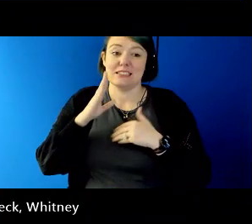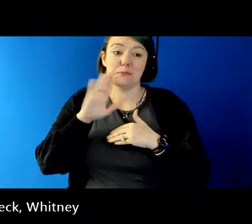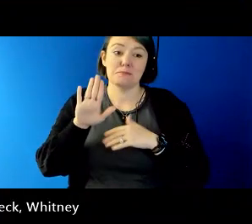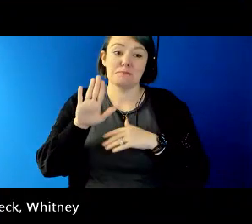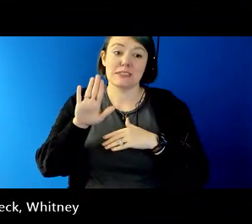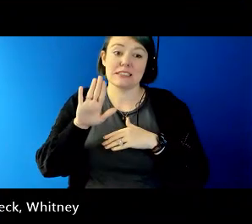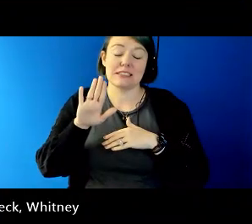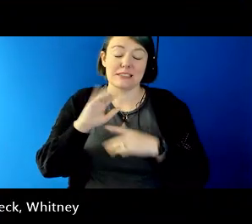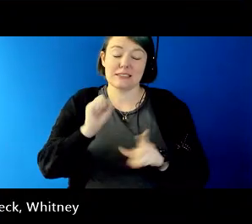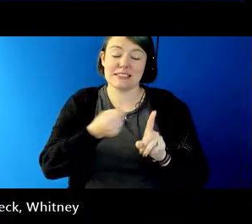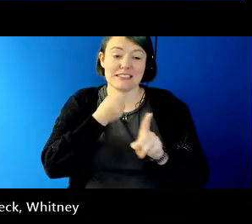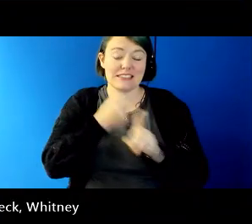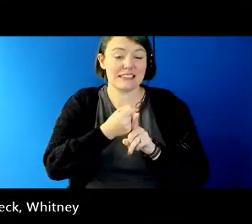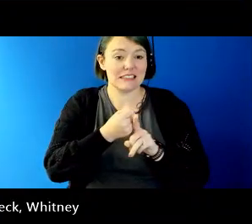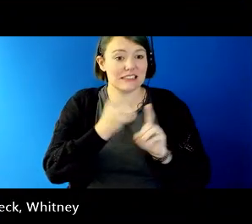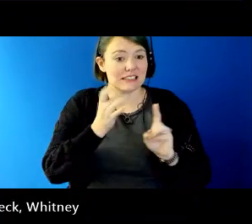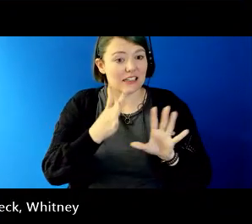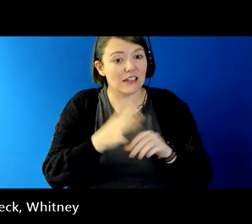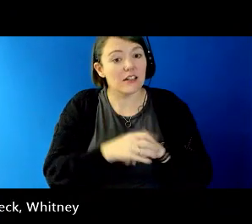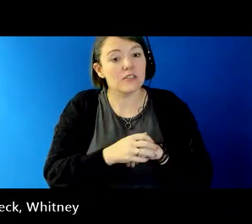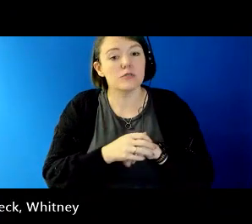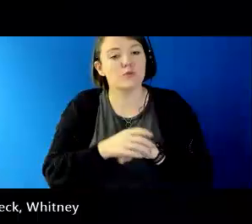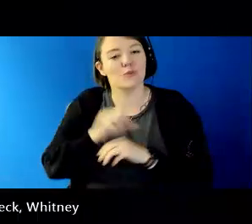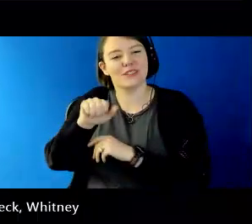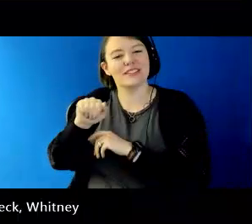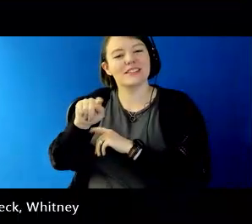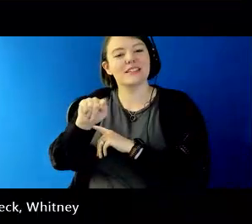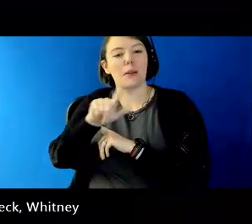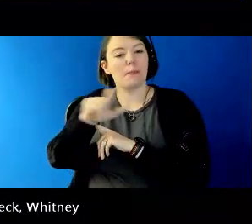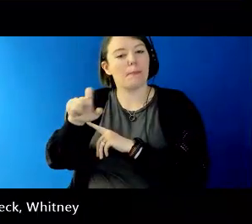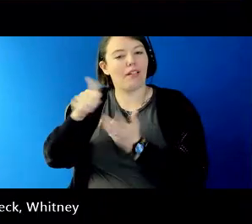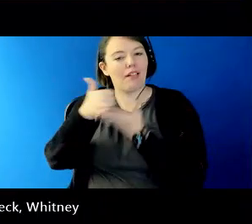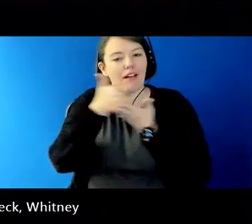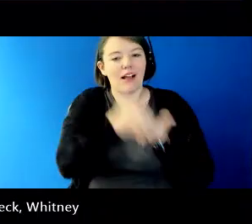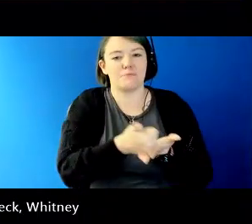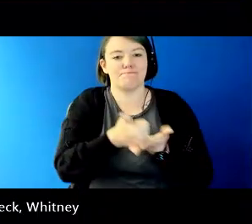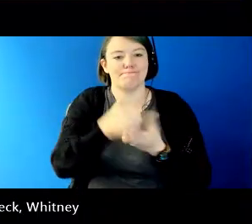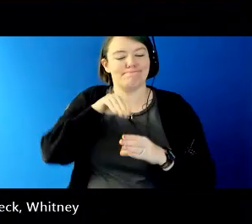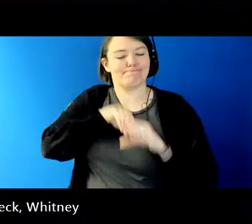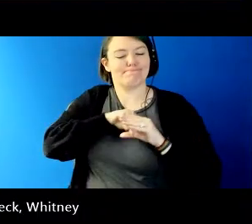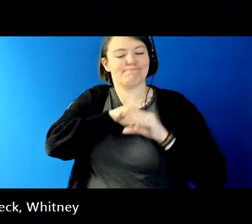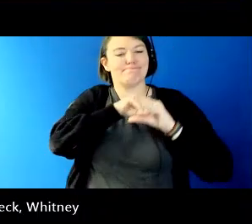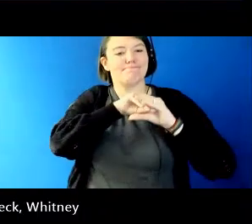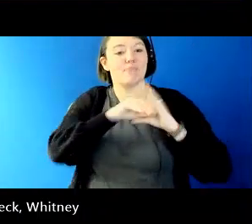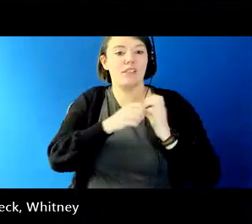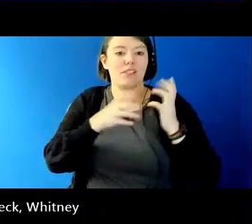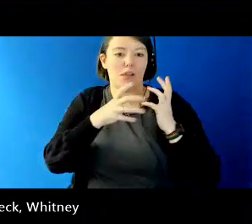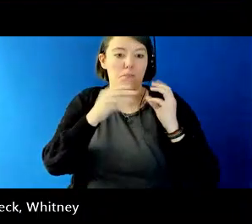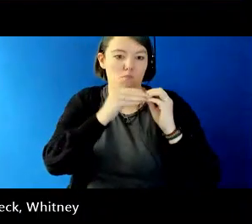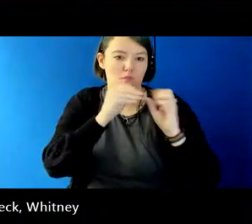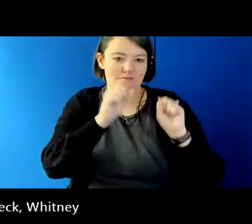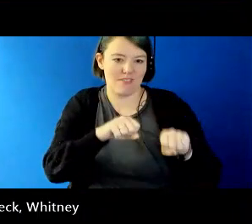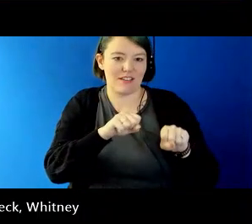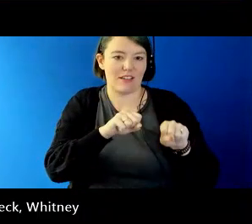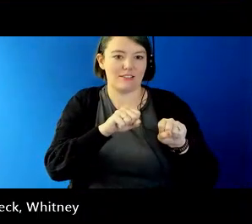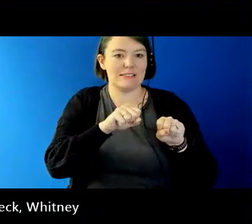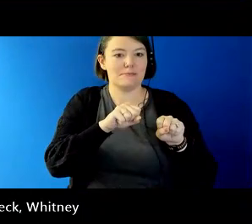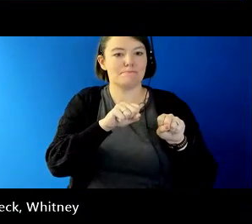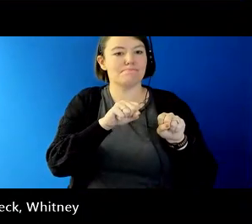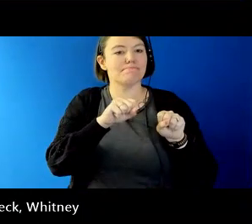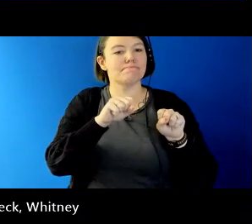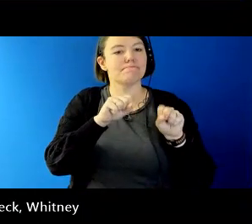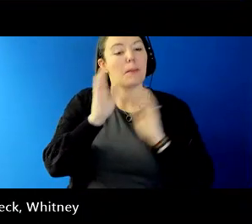of expenses moving forward. Over the years, our program has witnessed countless powerful stories that